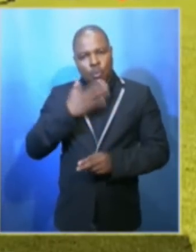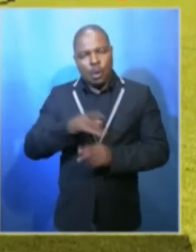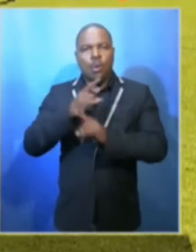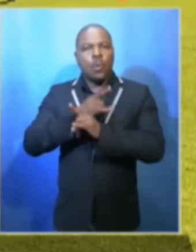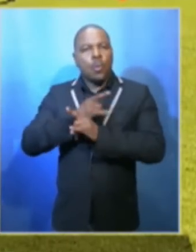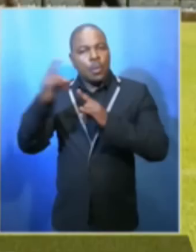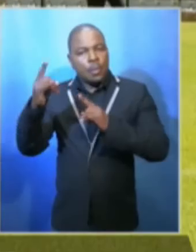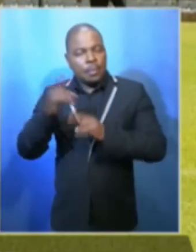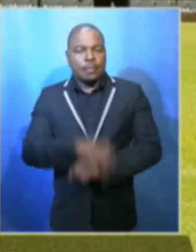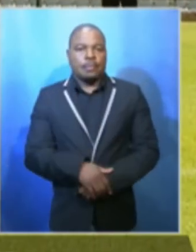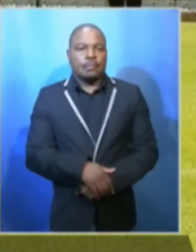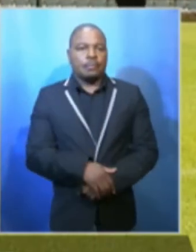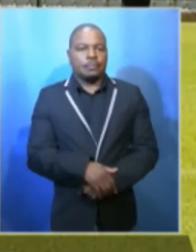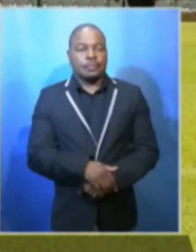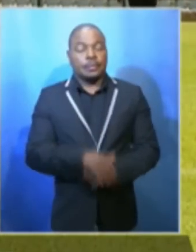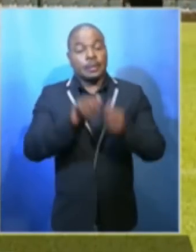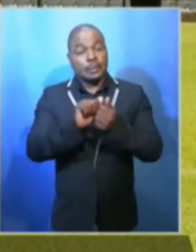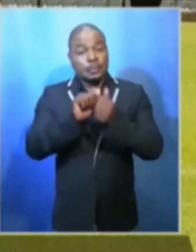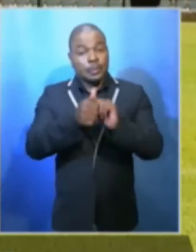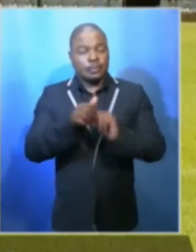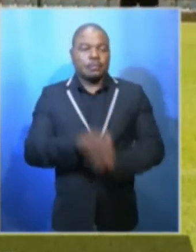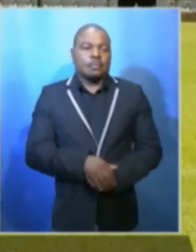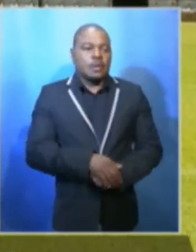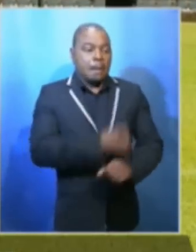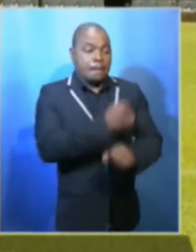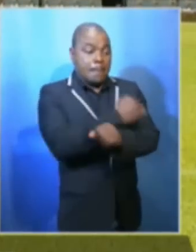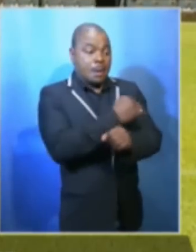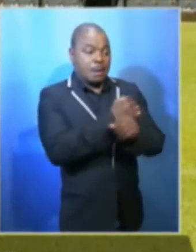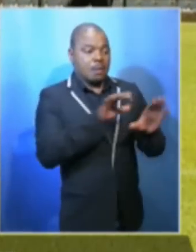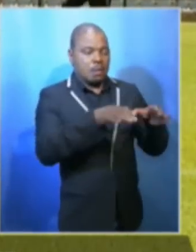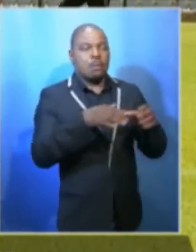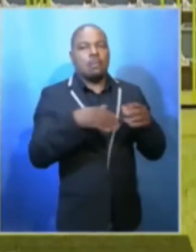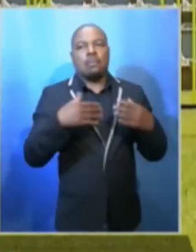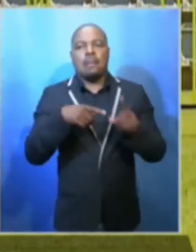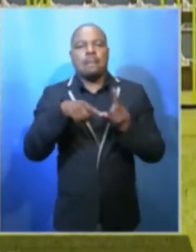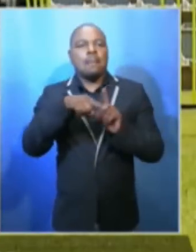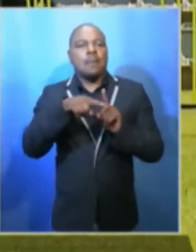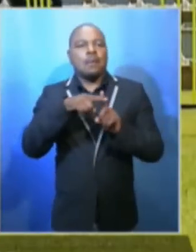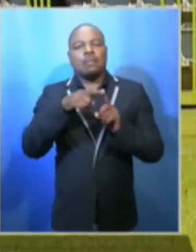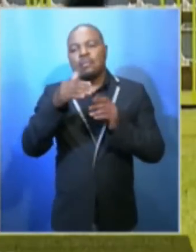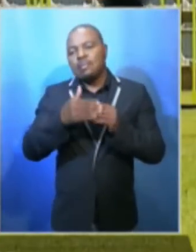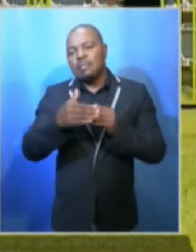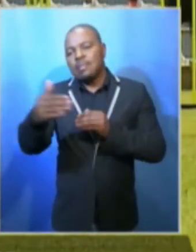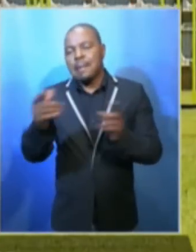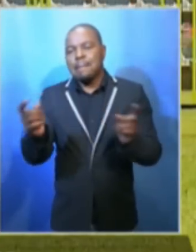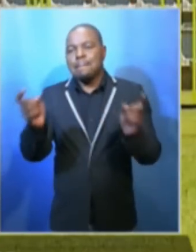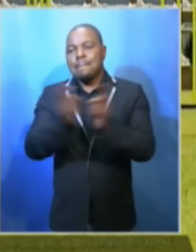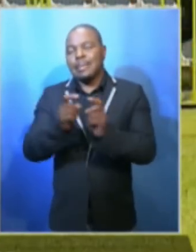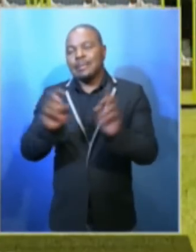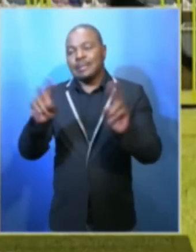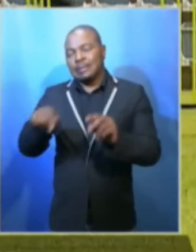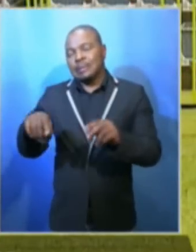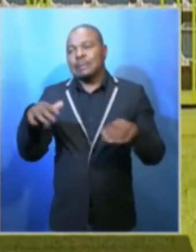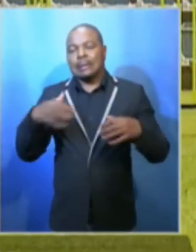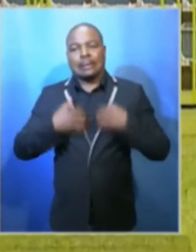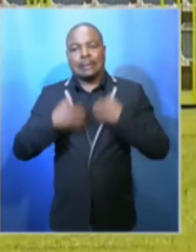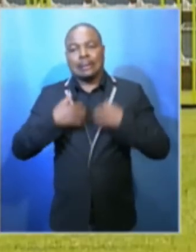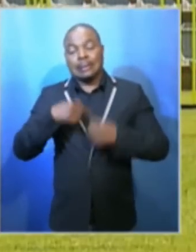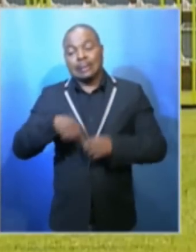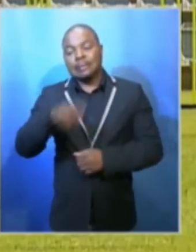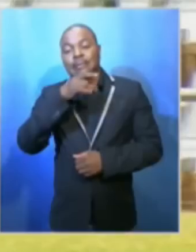Mo go tsa metshameko, Orlando Pirates e tletse tsholofelo pele ga derby e letetsweng ka tlhoafalo ka la matlhatso kgatlhanong le